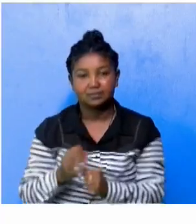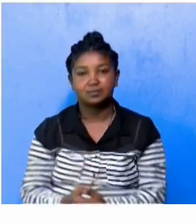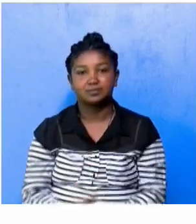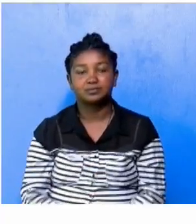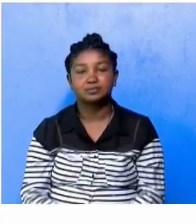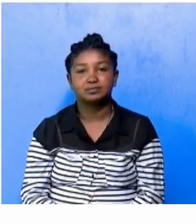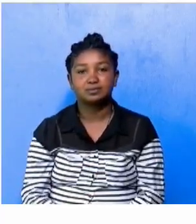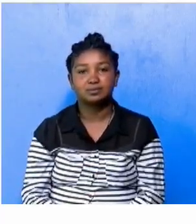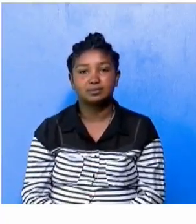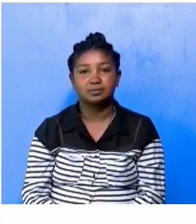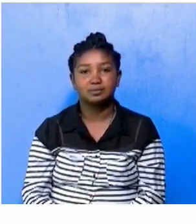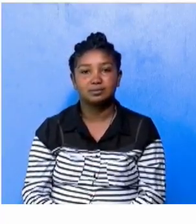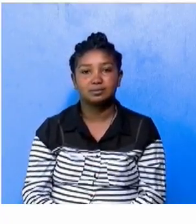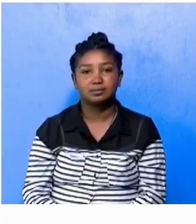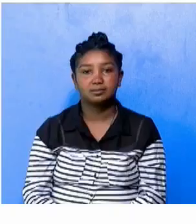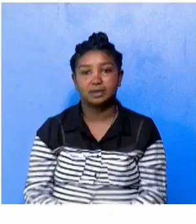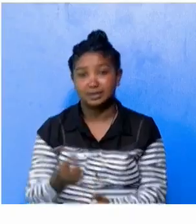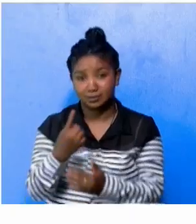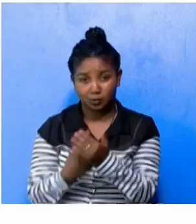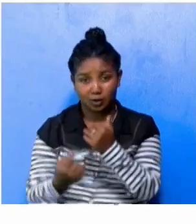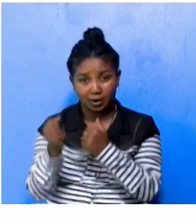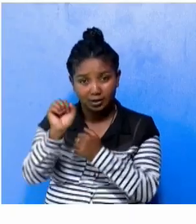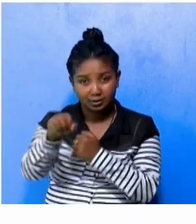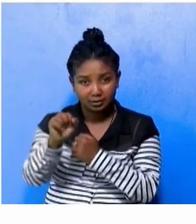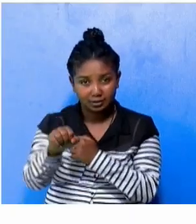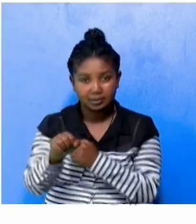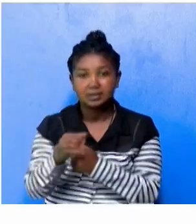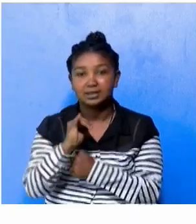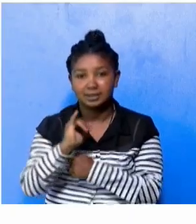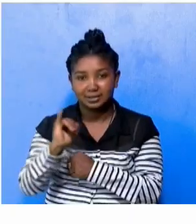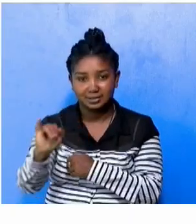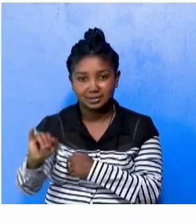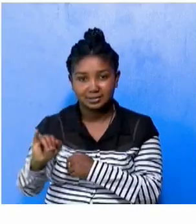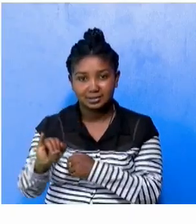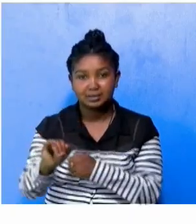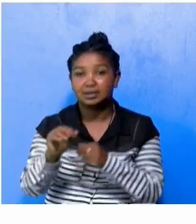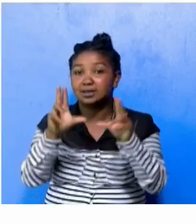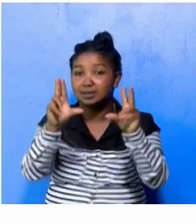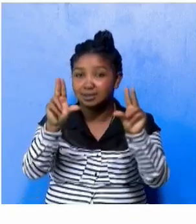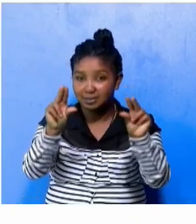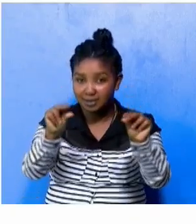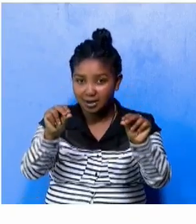work, yes, singular, is not.